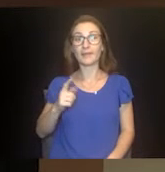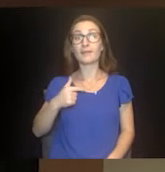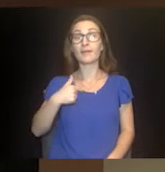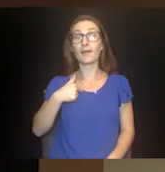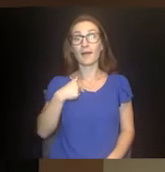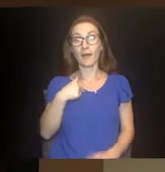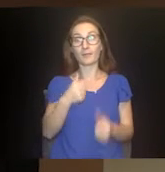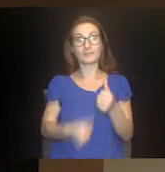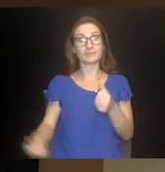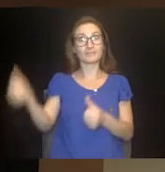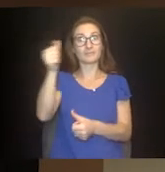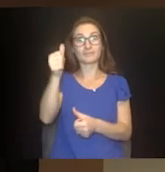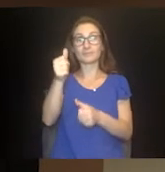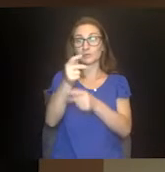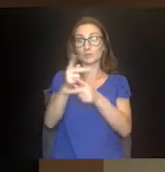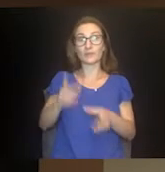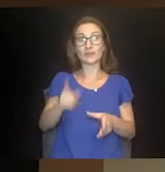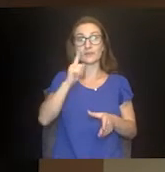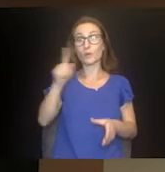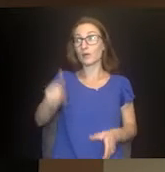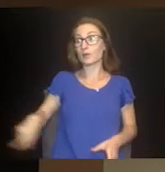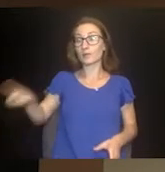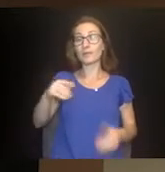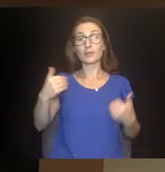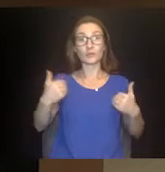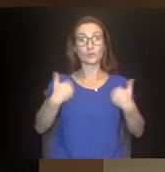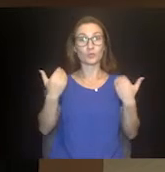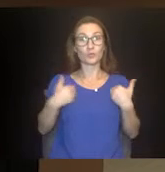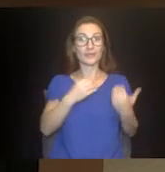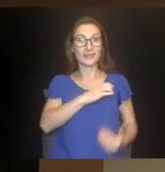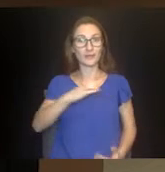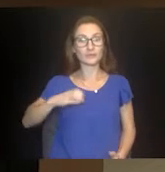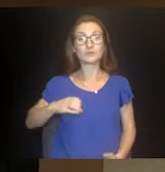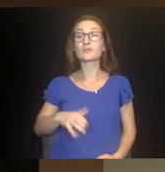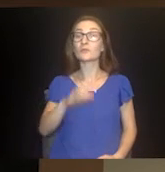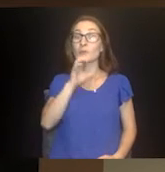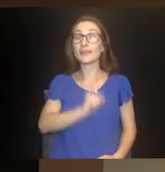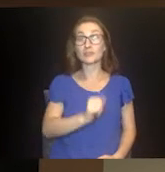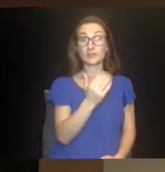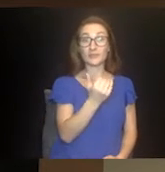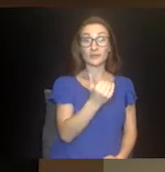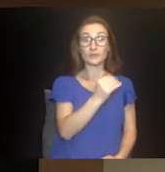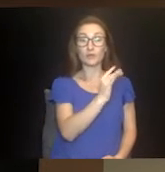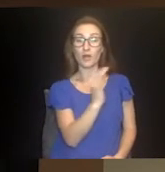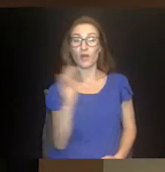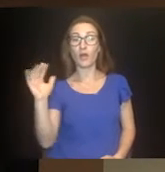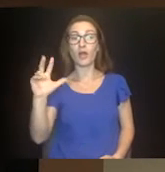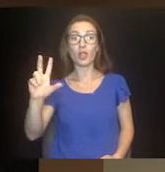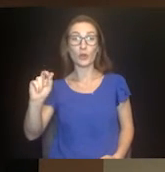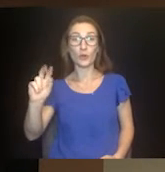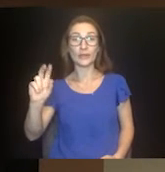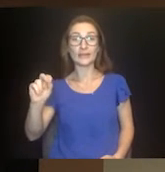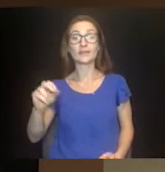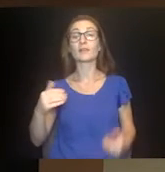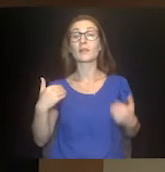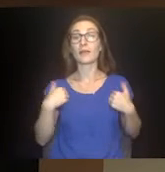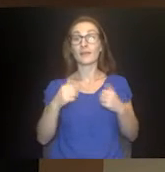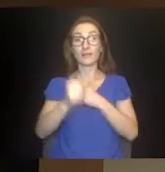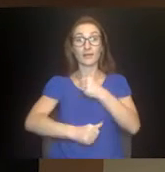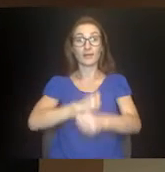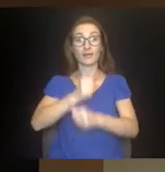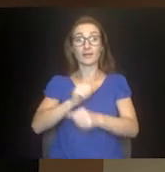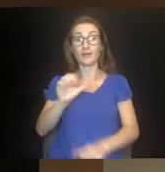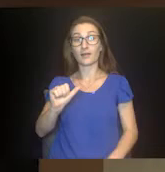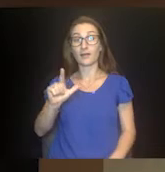youth advisor over the Florida Youth Council, which are these great individuals right here. They're from 15 to 30, and then I have my alumni